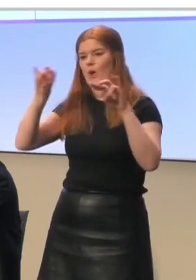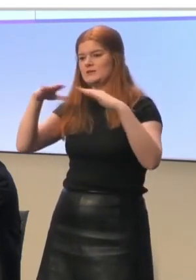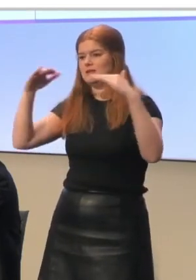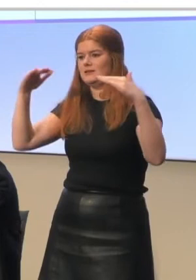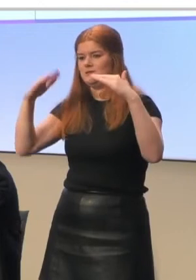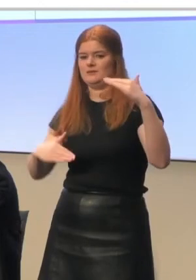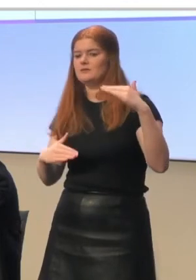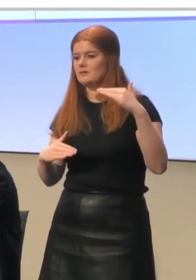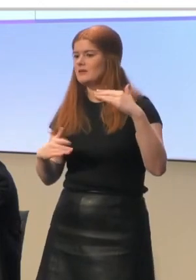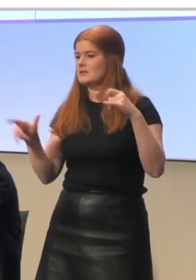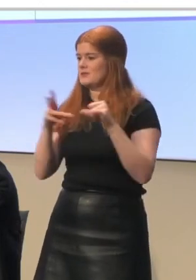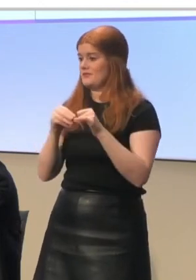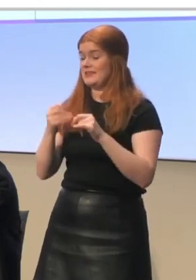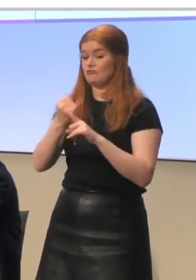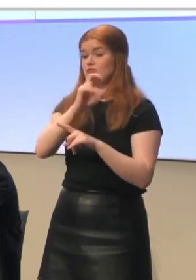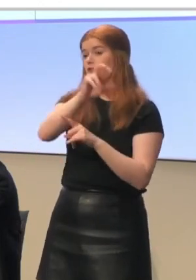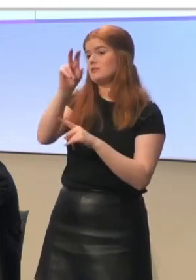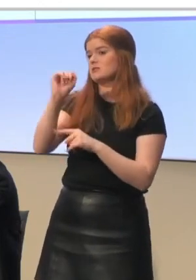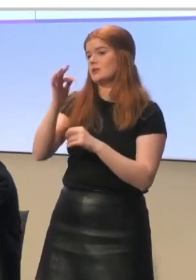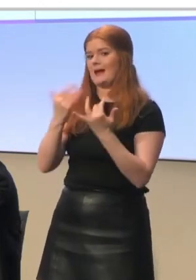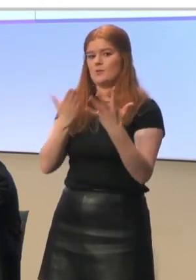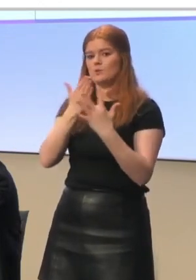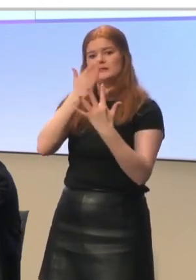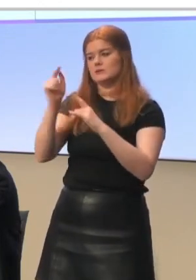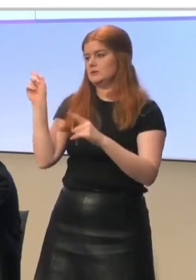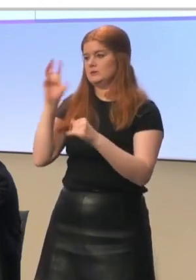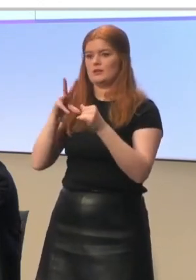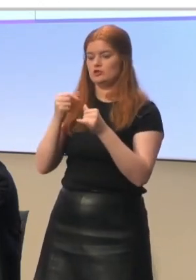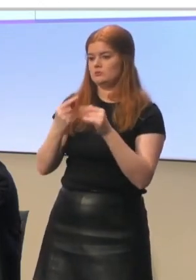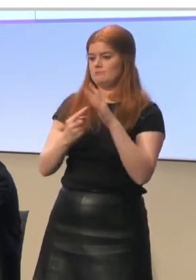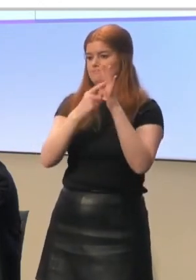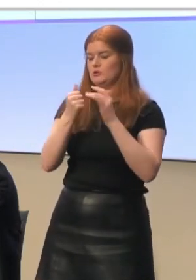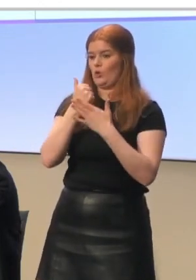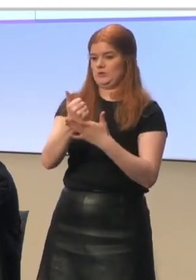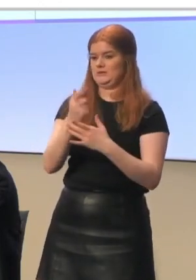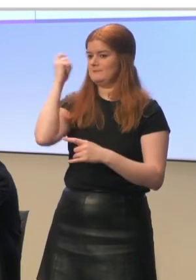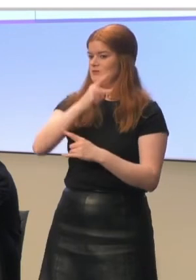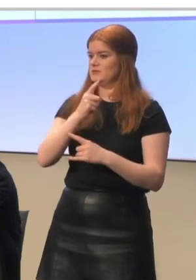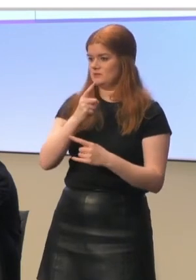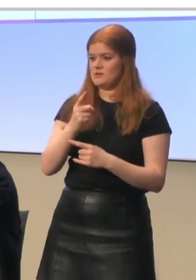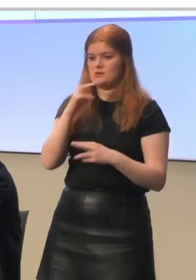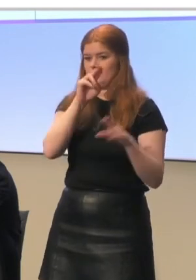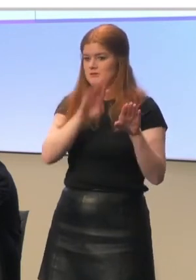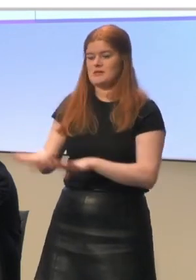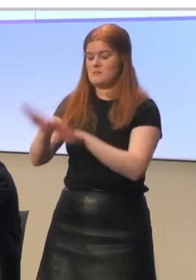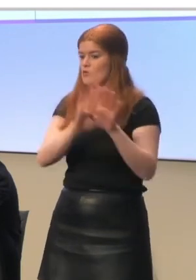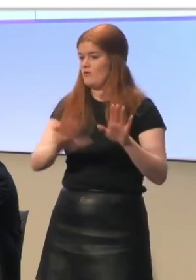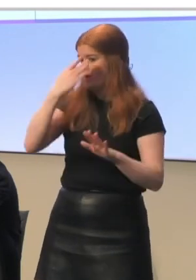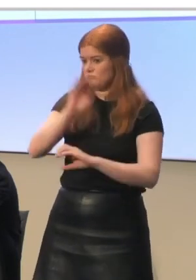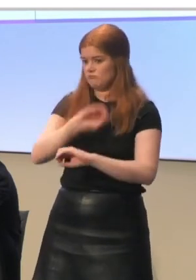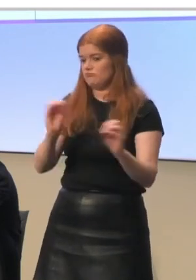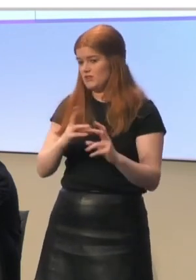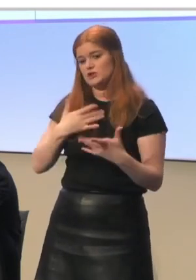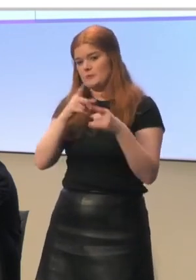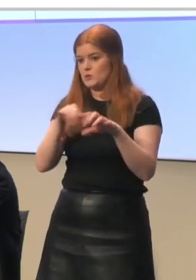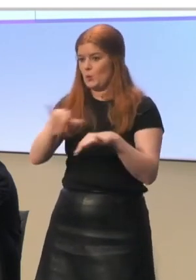inequality particularly regionally in terms of the access to these specialised supports. They're not standardised across the country. It does depend